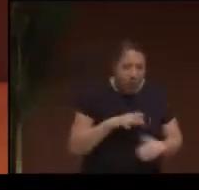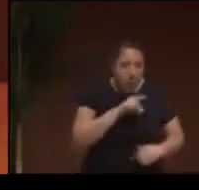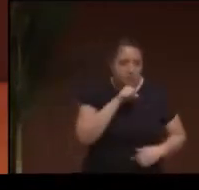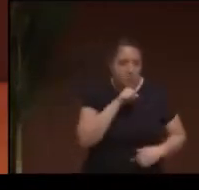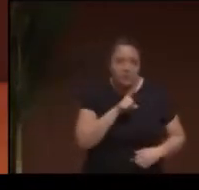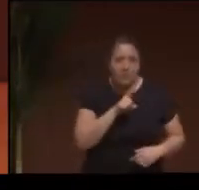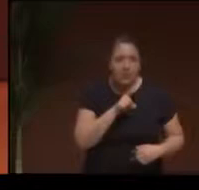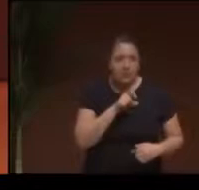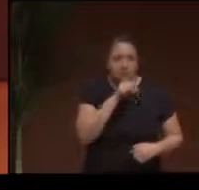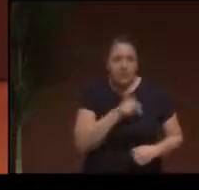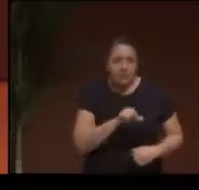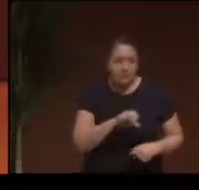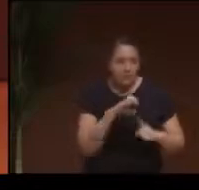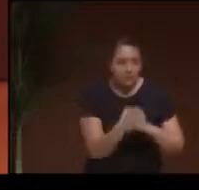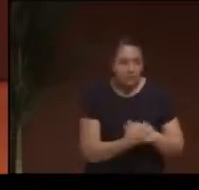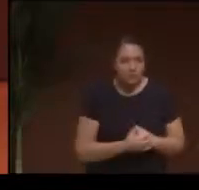Excuse me. So